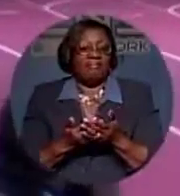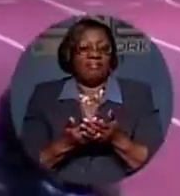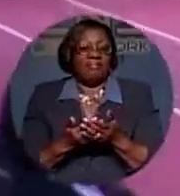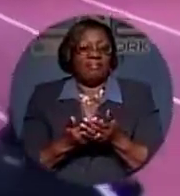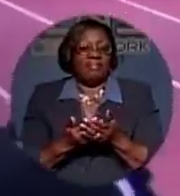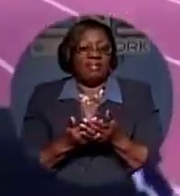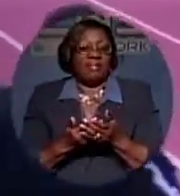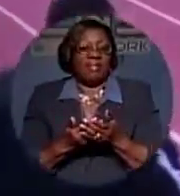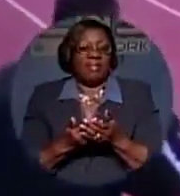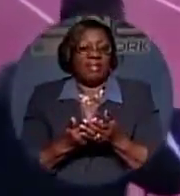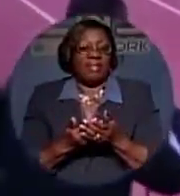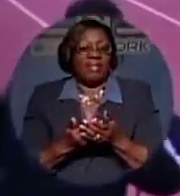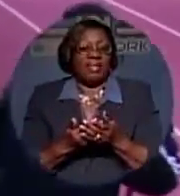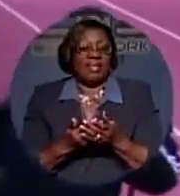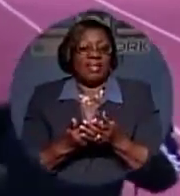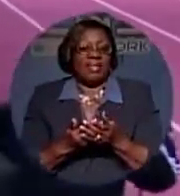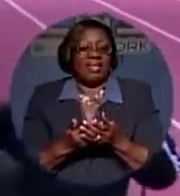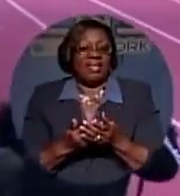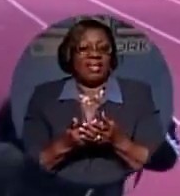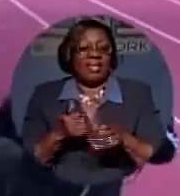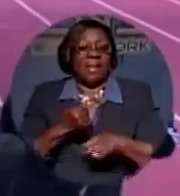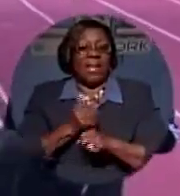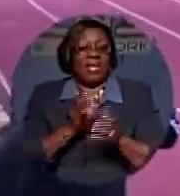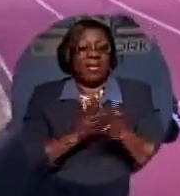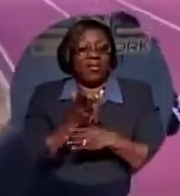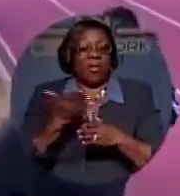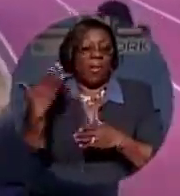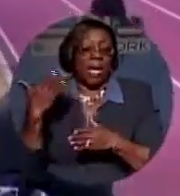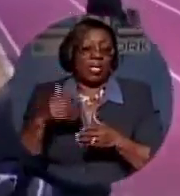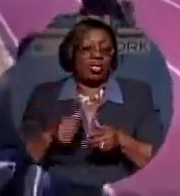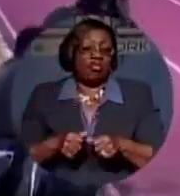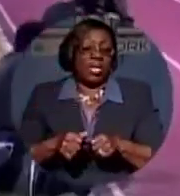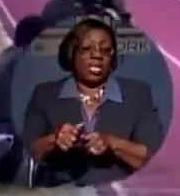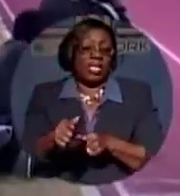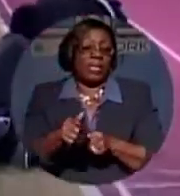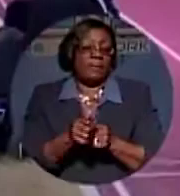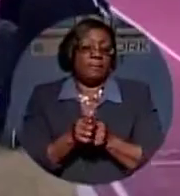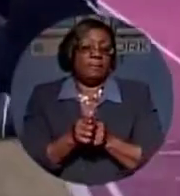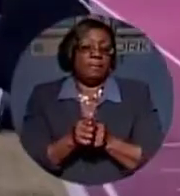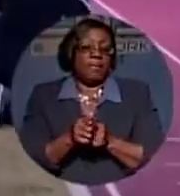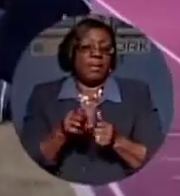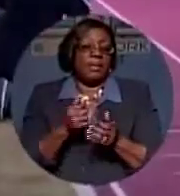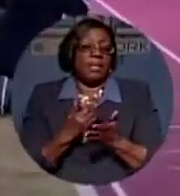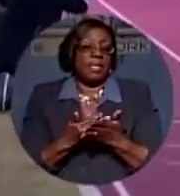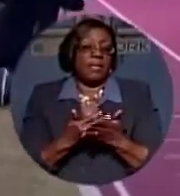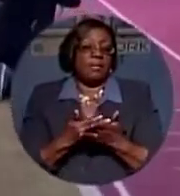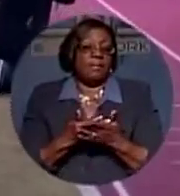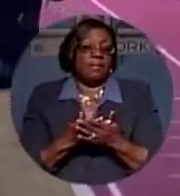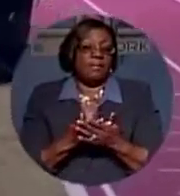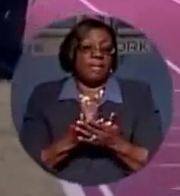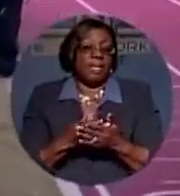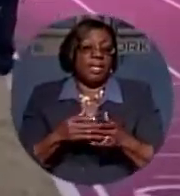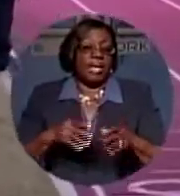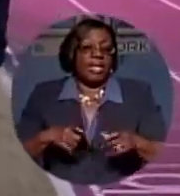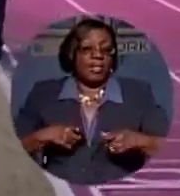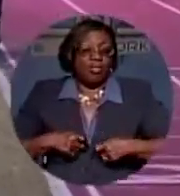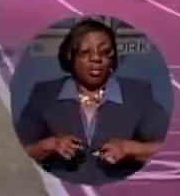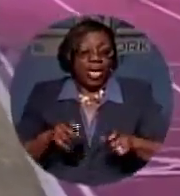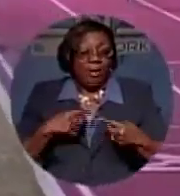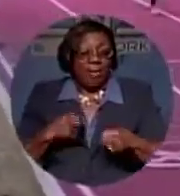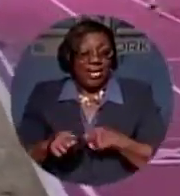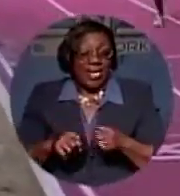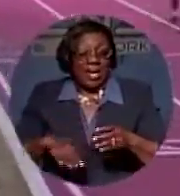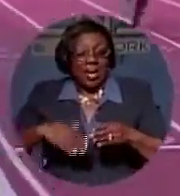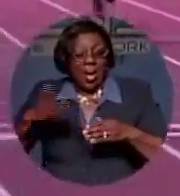the back stretch, a lot of wind coming. I made it through the back stretch, so it's good. good exchanges. I had to try run on the man on